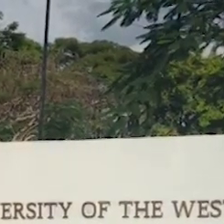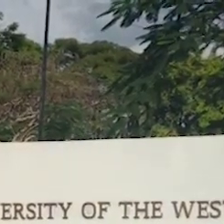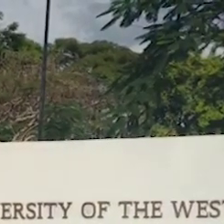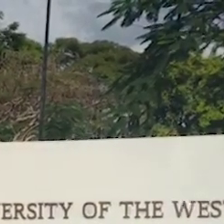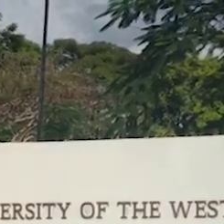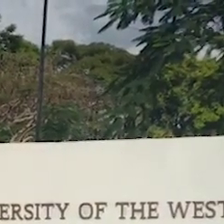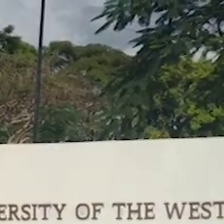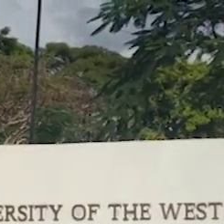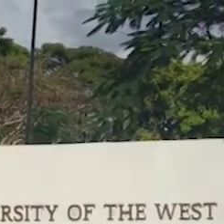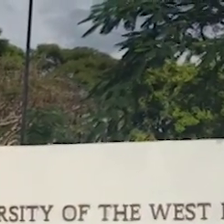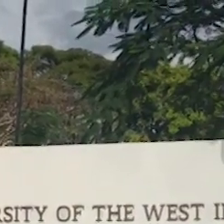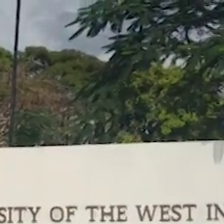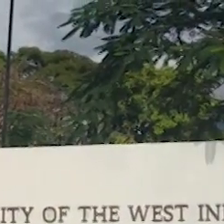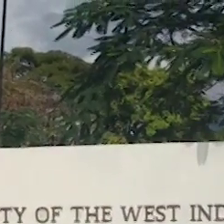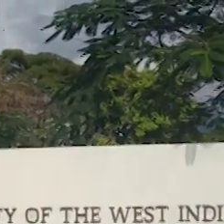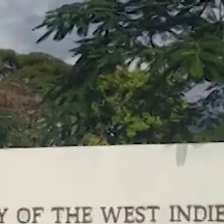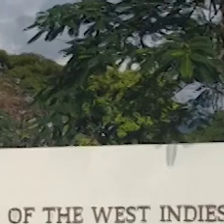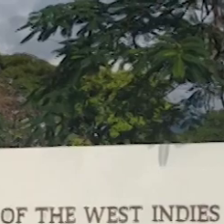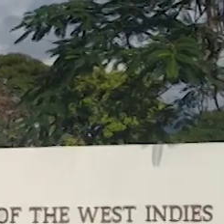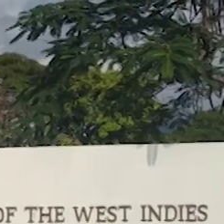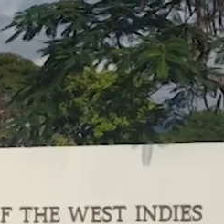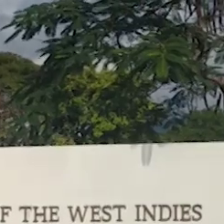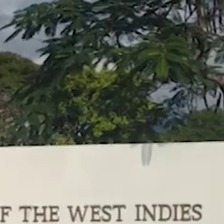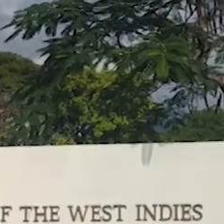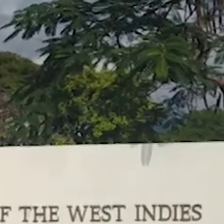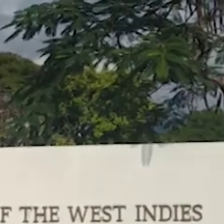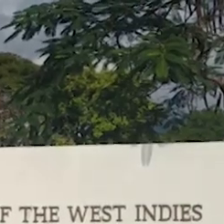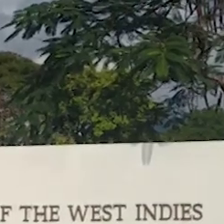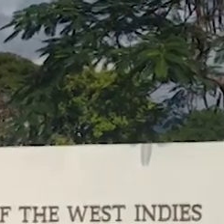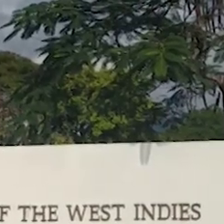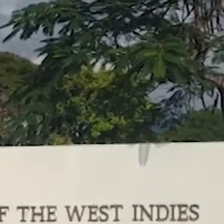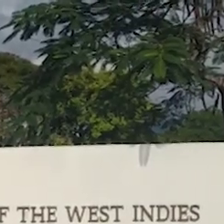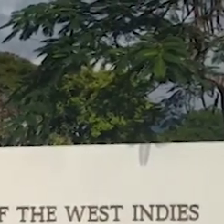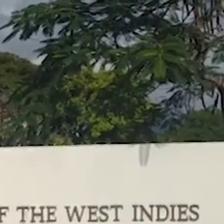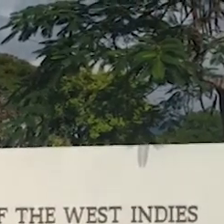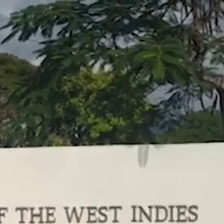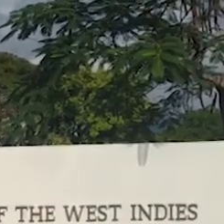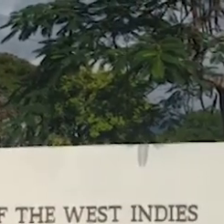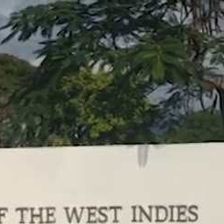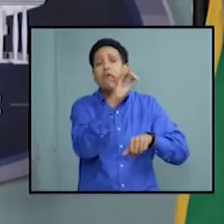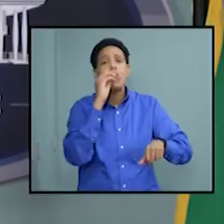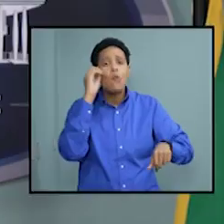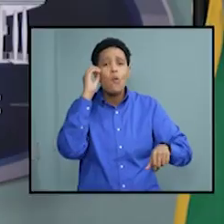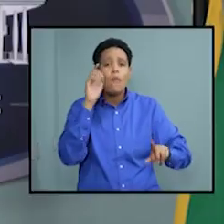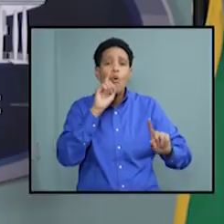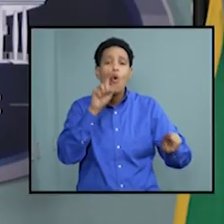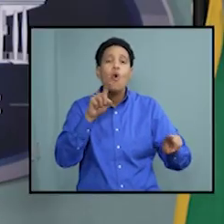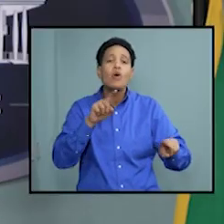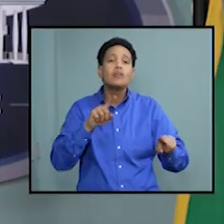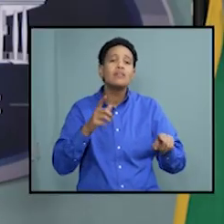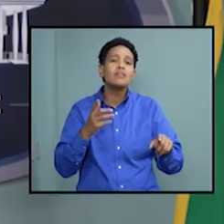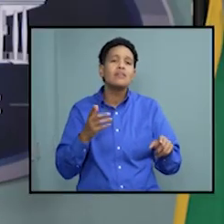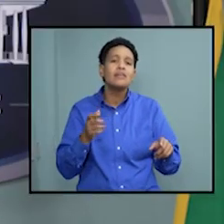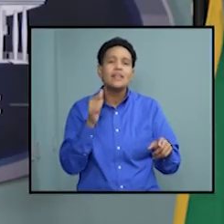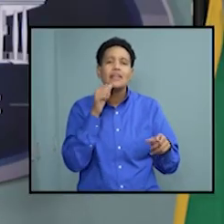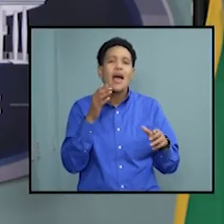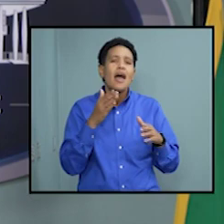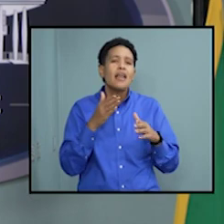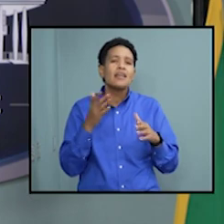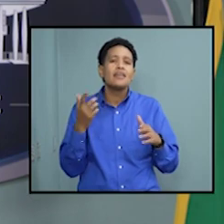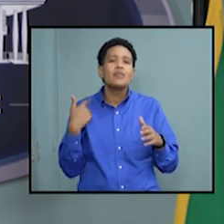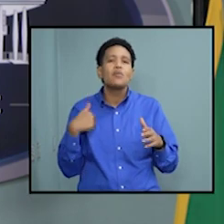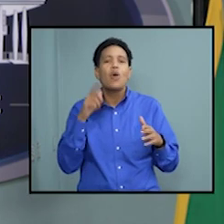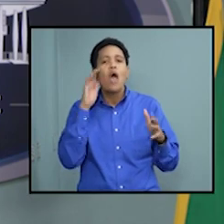Friday. The UWI Mona says this is because the COVID crisis has compounded its economic woes. Meanwhile, the Prime Minister has announced that